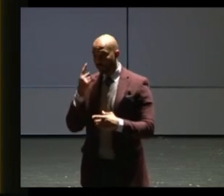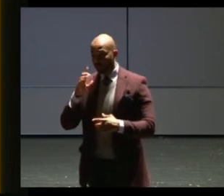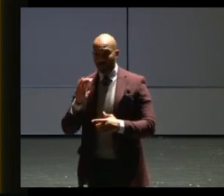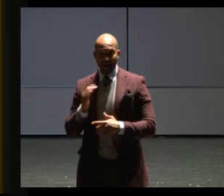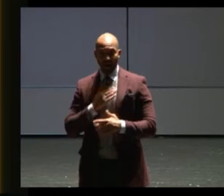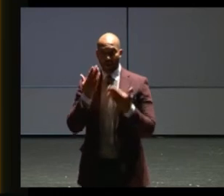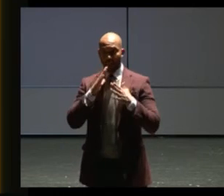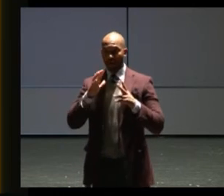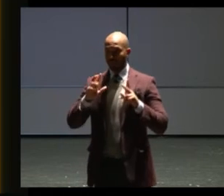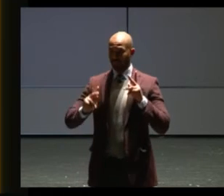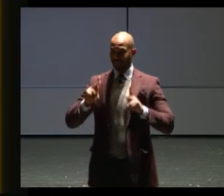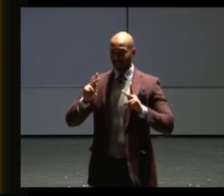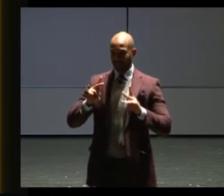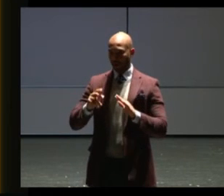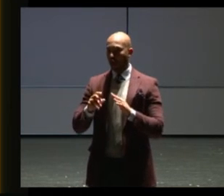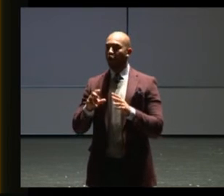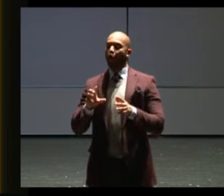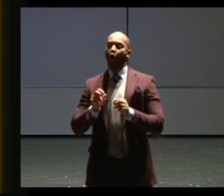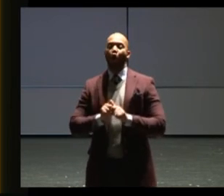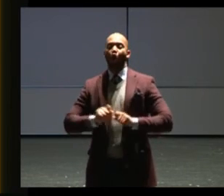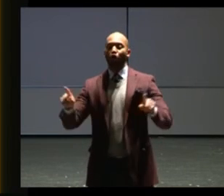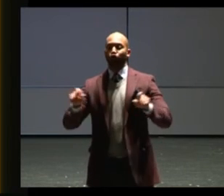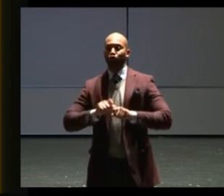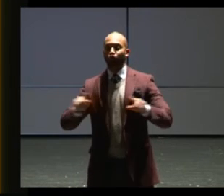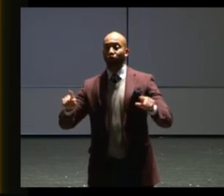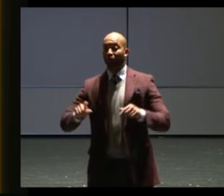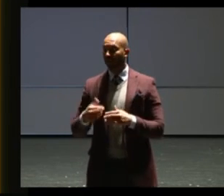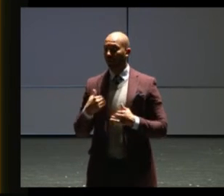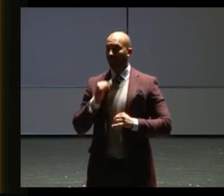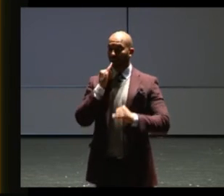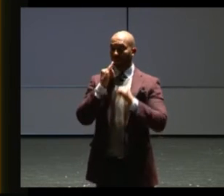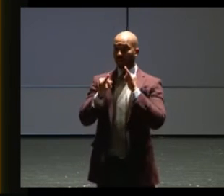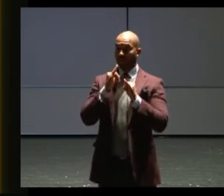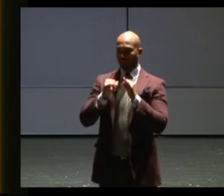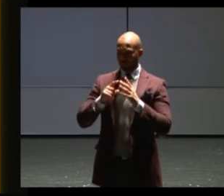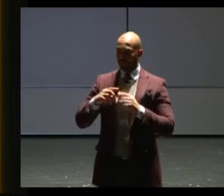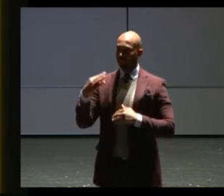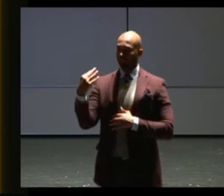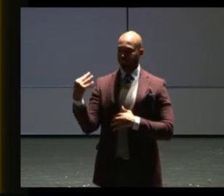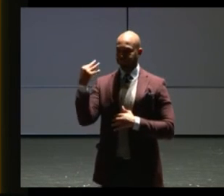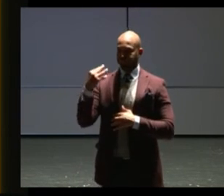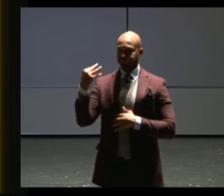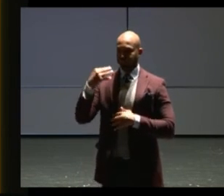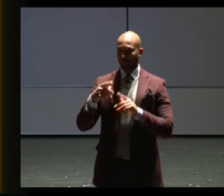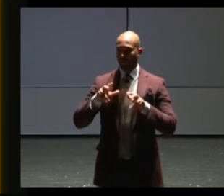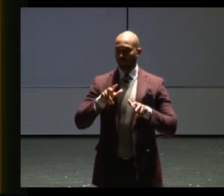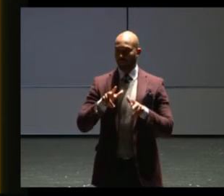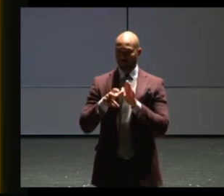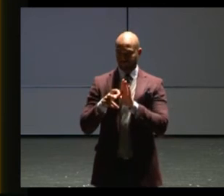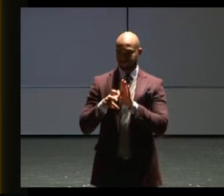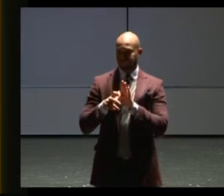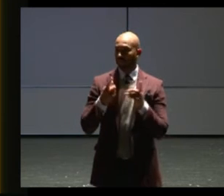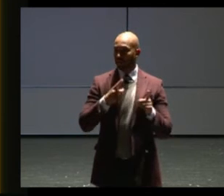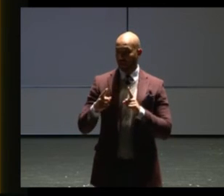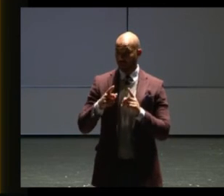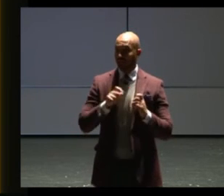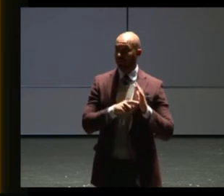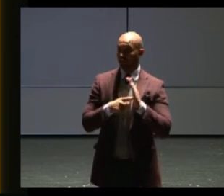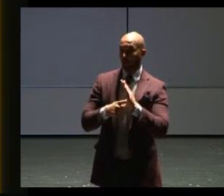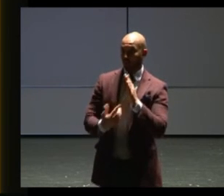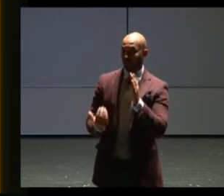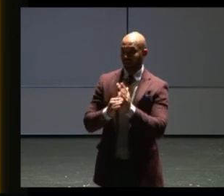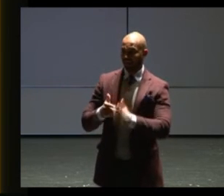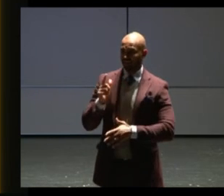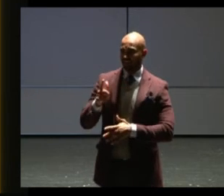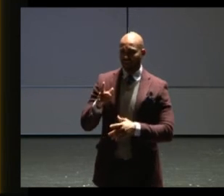time as we were having that launch, an interview that we actually were recorded for some time back appeared, and it was kind of funny as we were